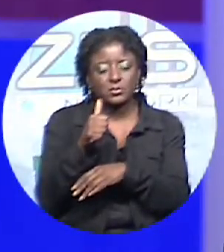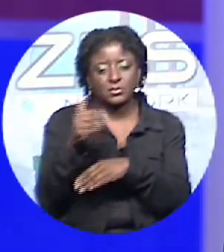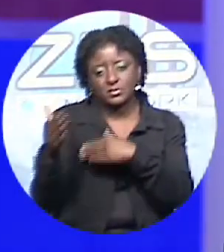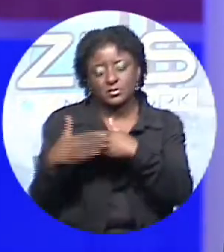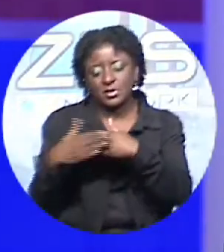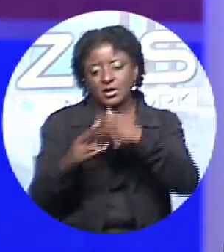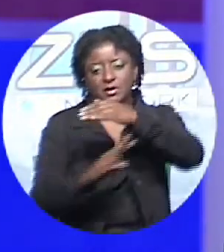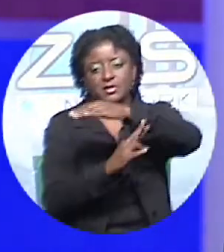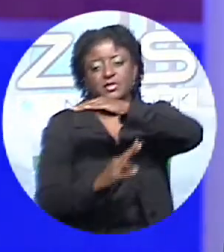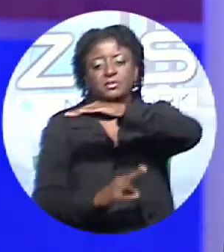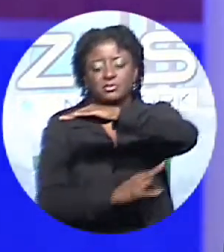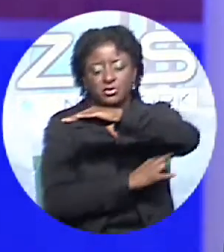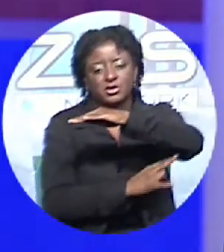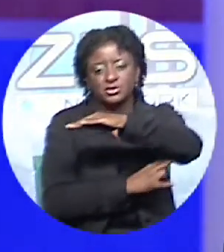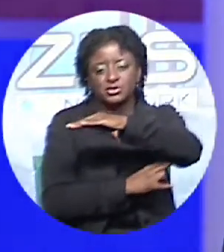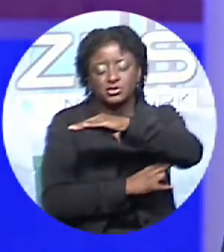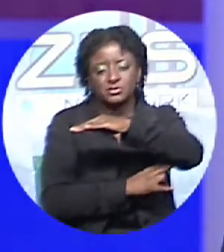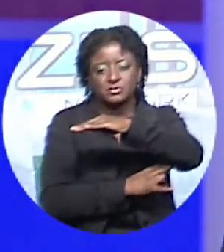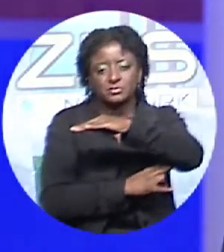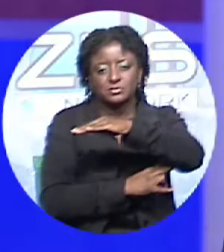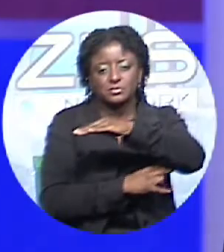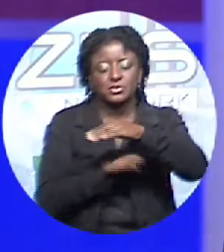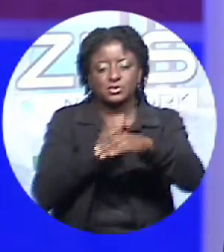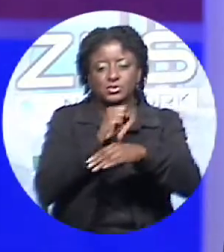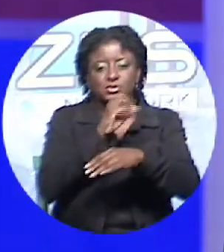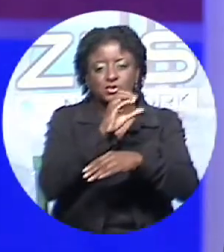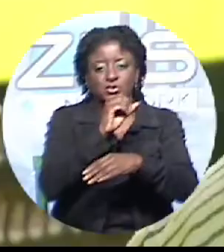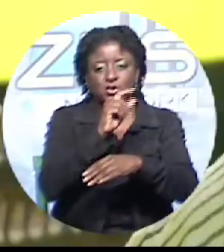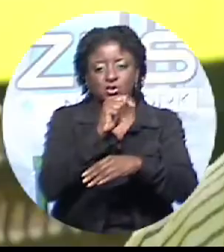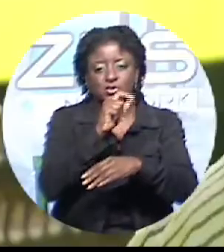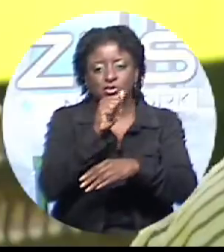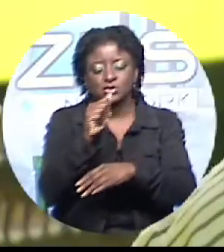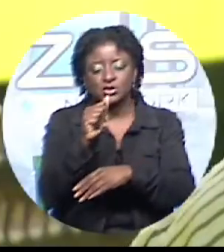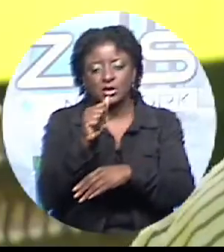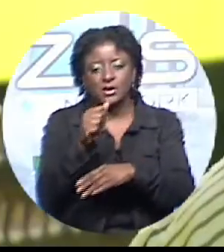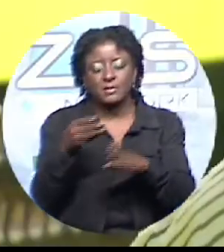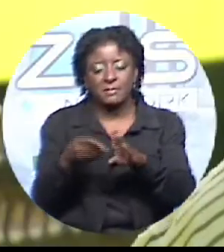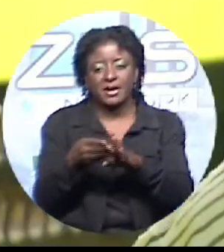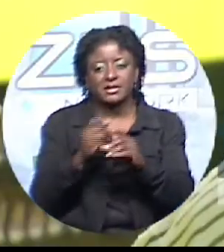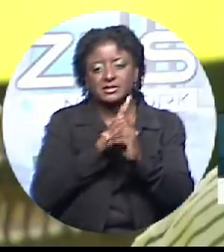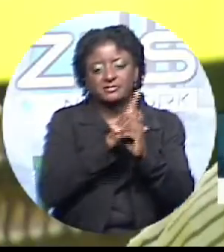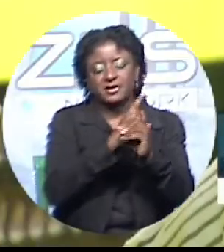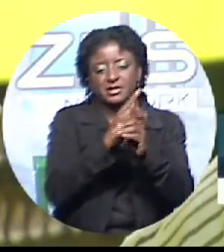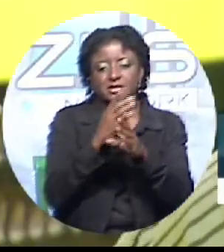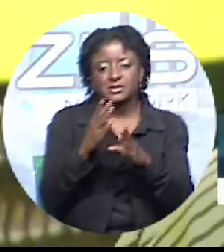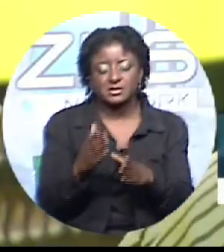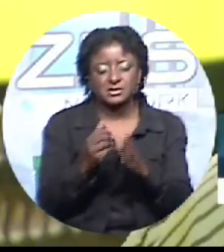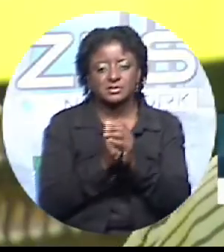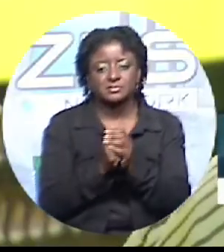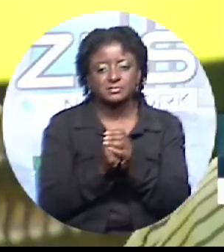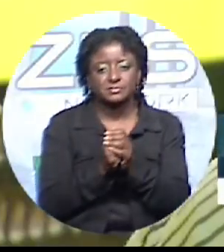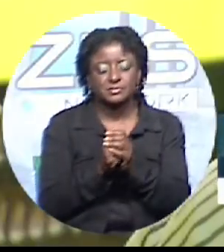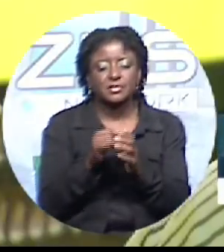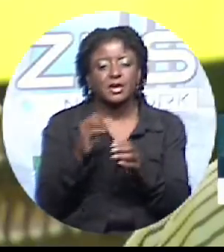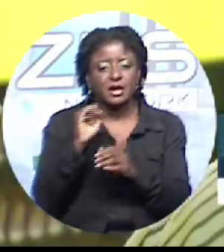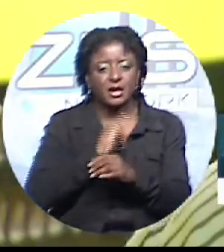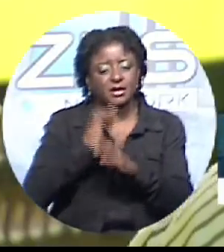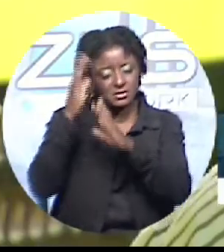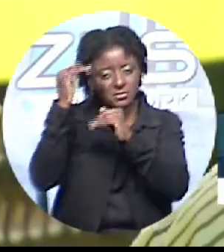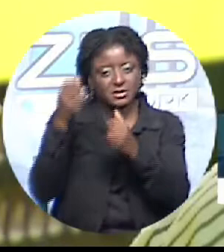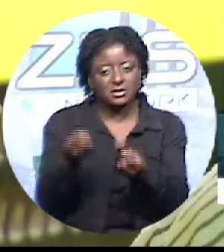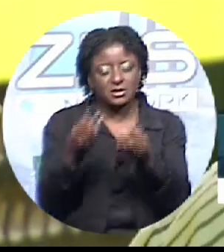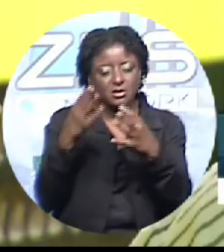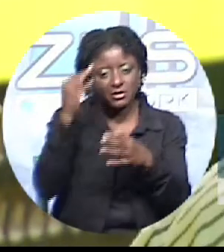Scotiabank Defenders will put on a warm-up tournament. I'm expecting a lot of male, especially because they have their